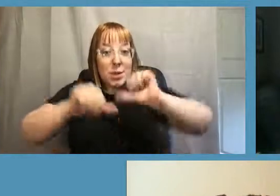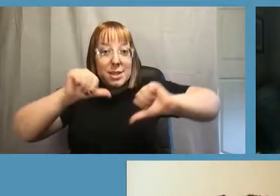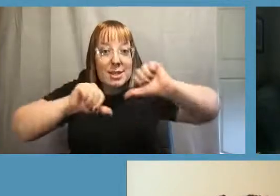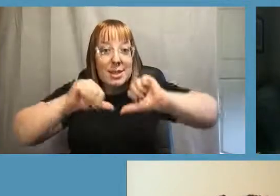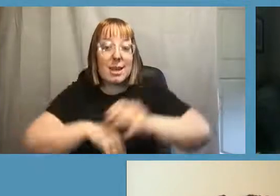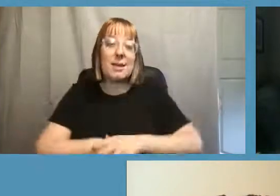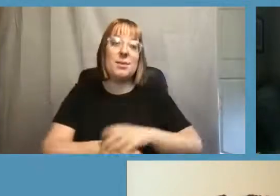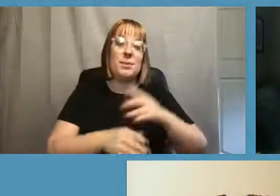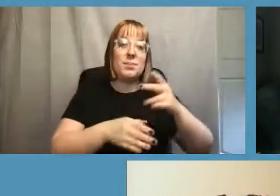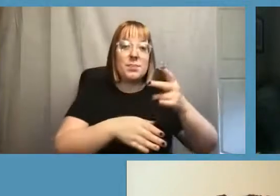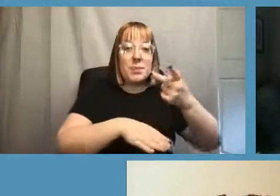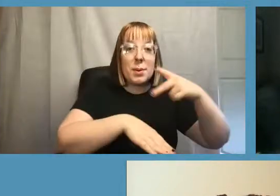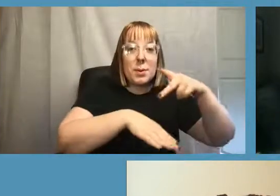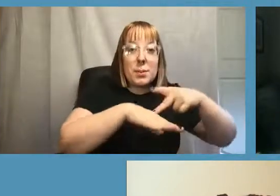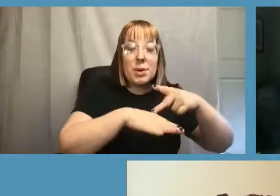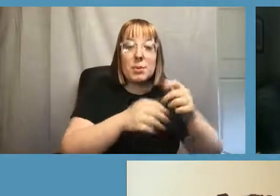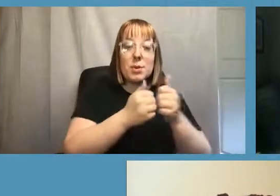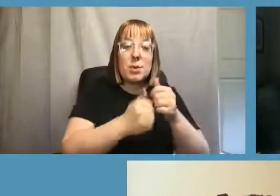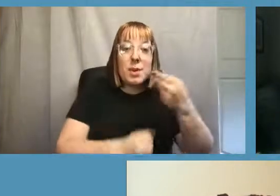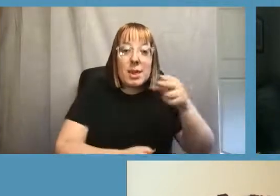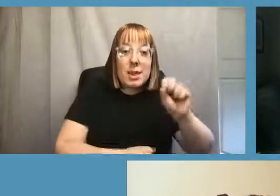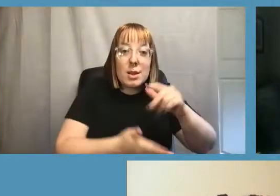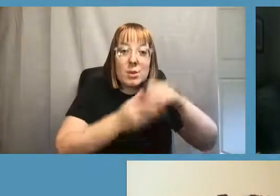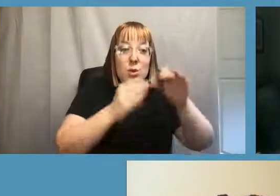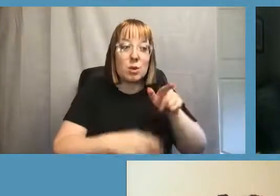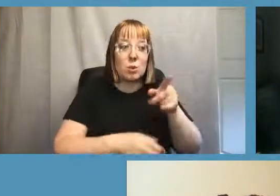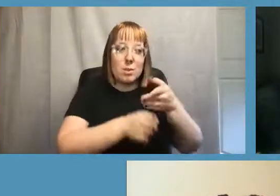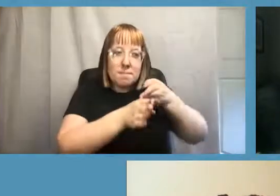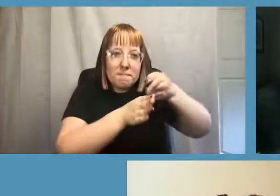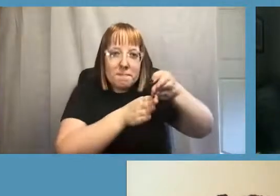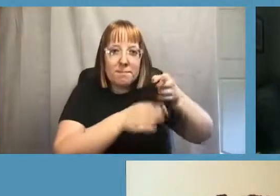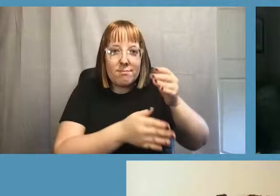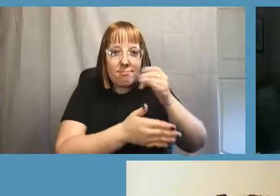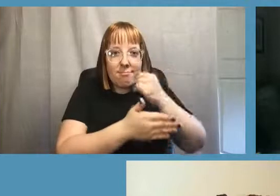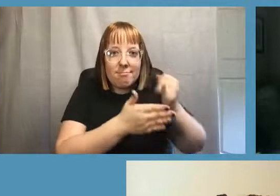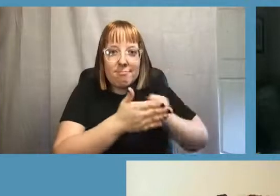principles with high school students who majored in the arts.